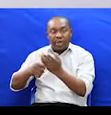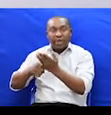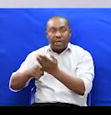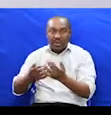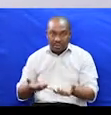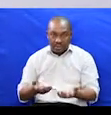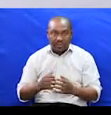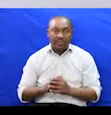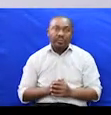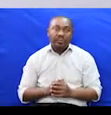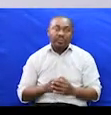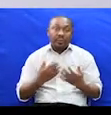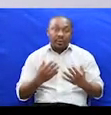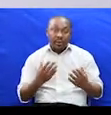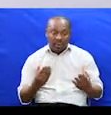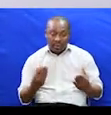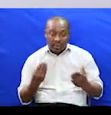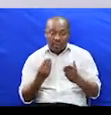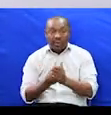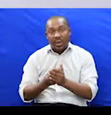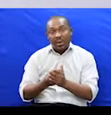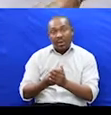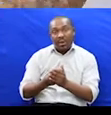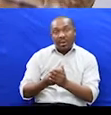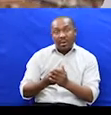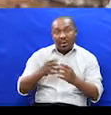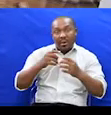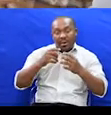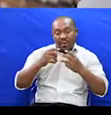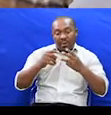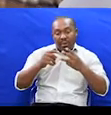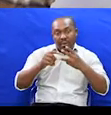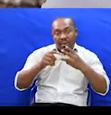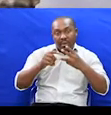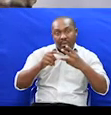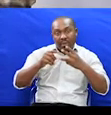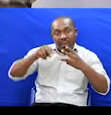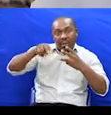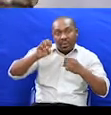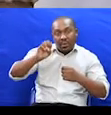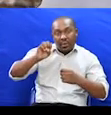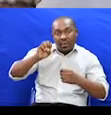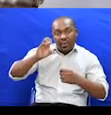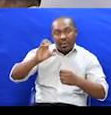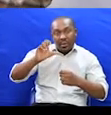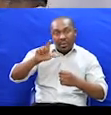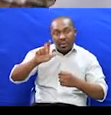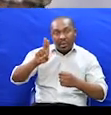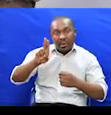is together within the nucleus. He said that at the